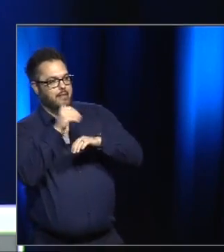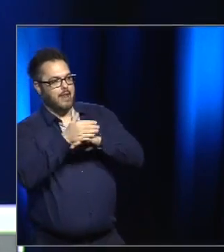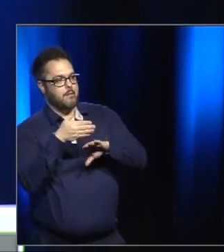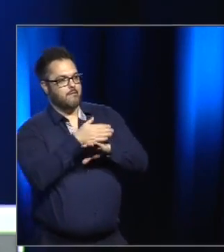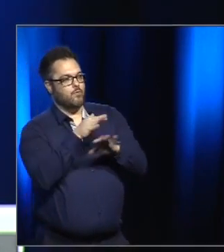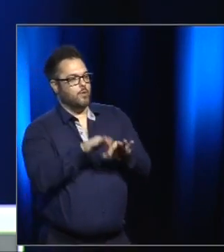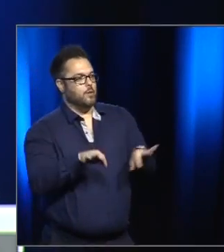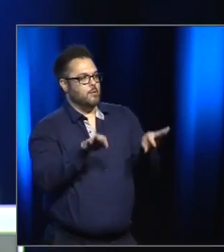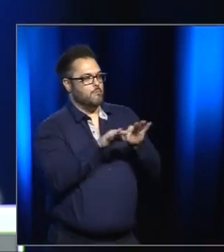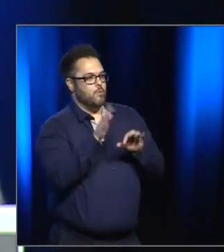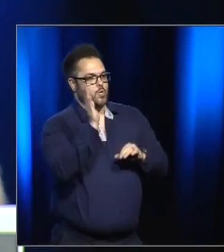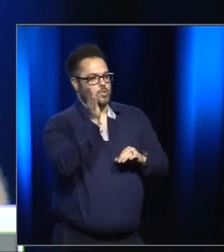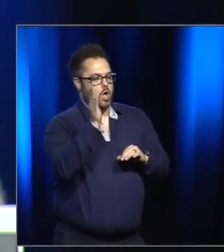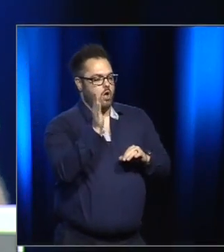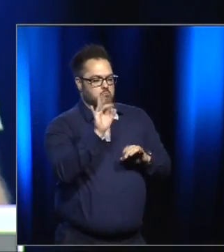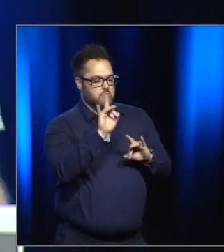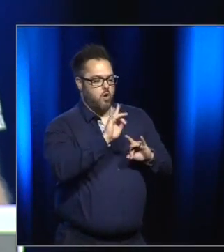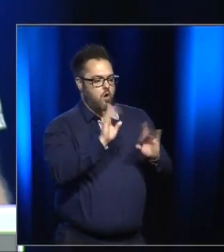a very bad idea.